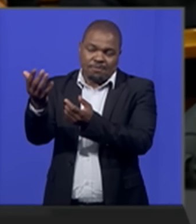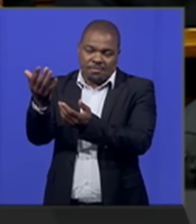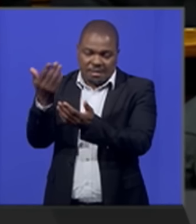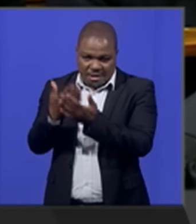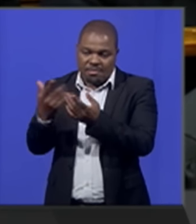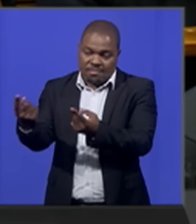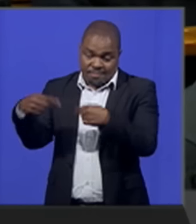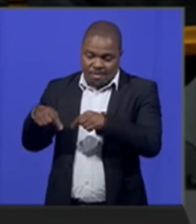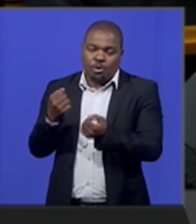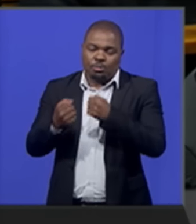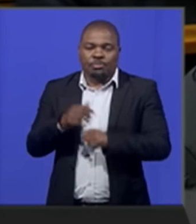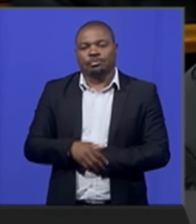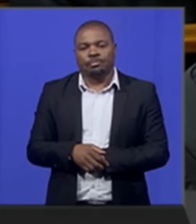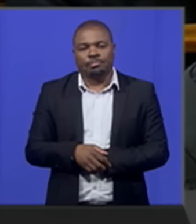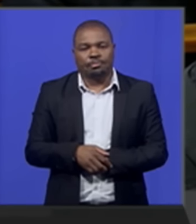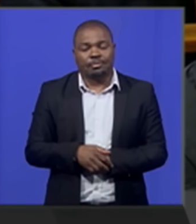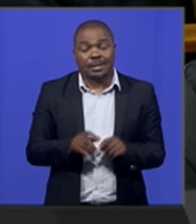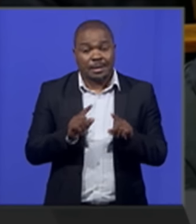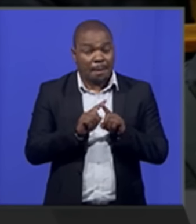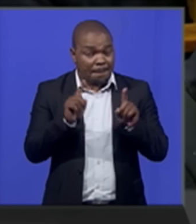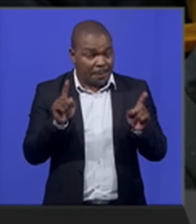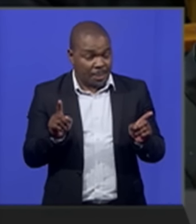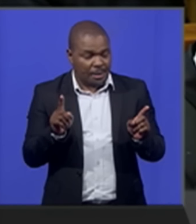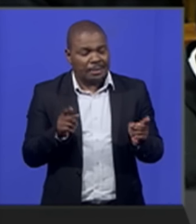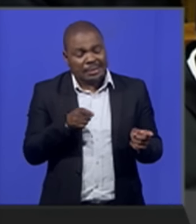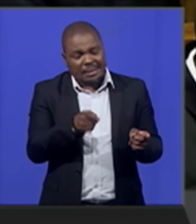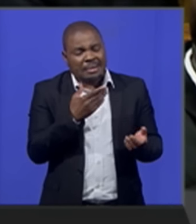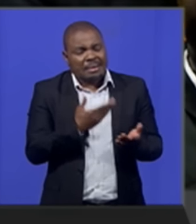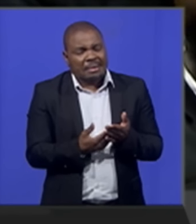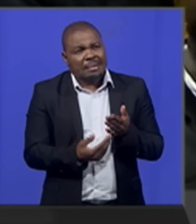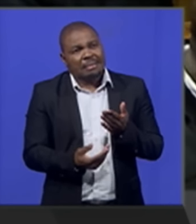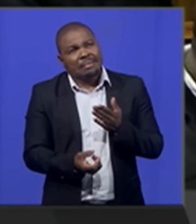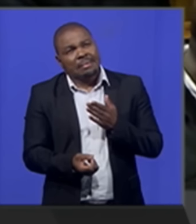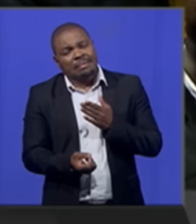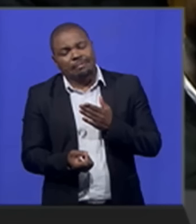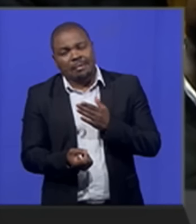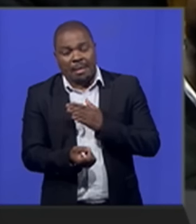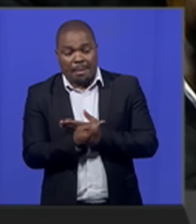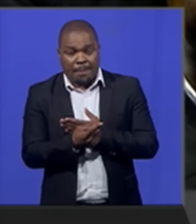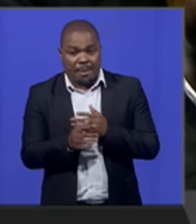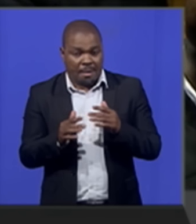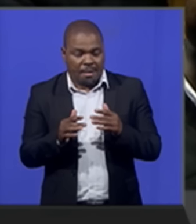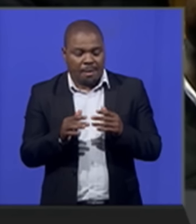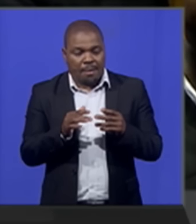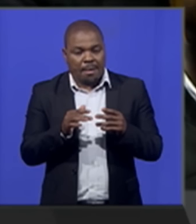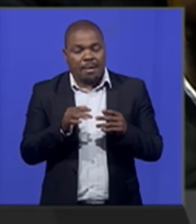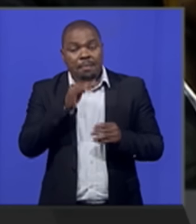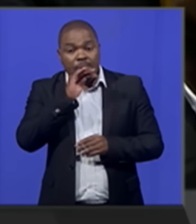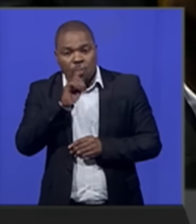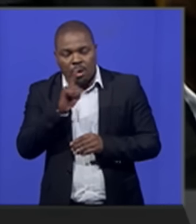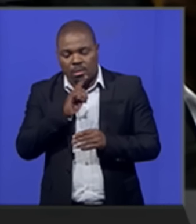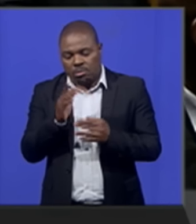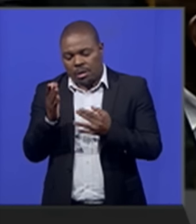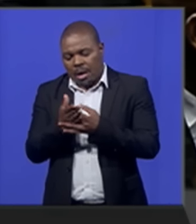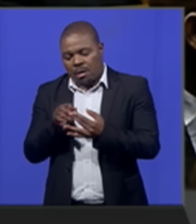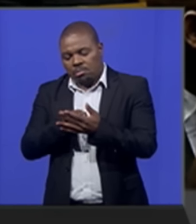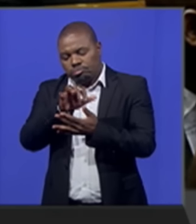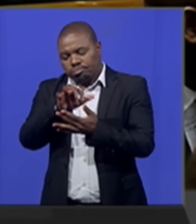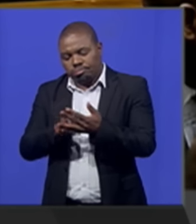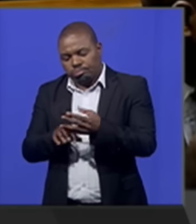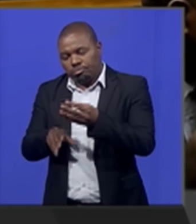matter. That will obviously result in the charge sheet changing again, Your Worship, and hence we have